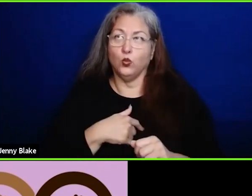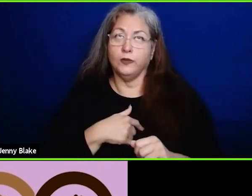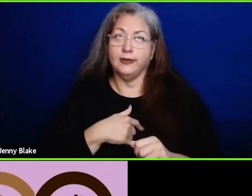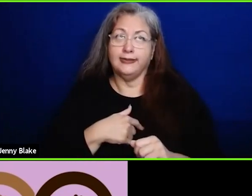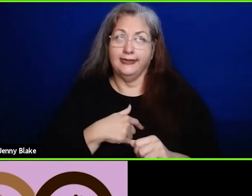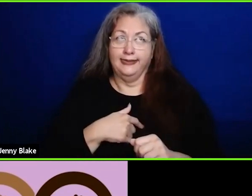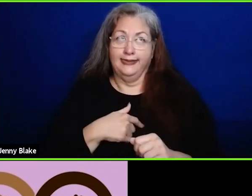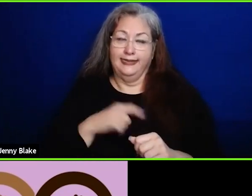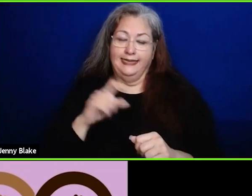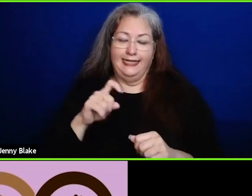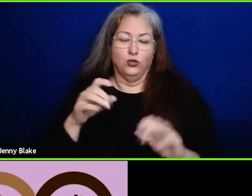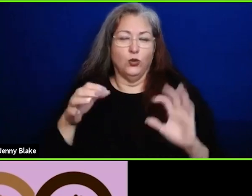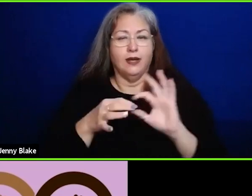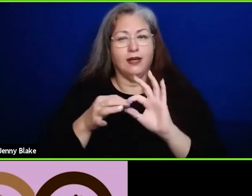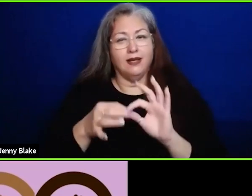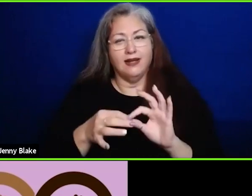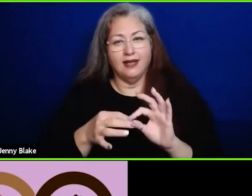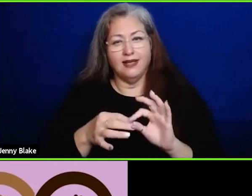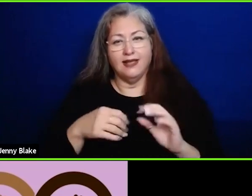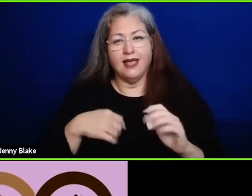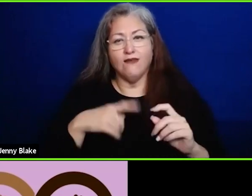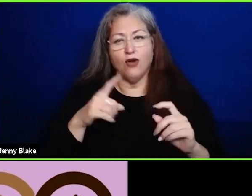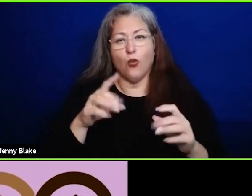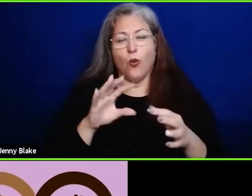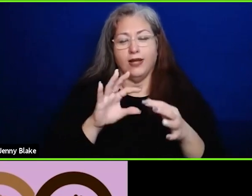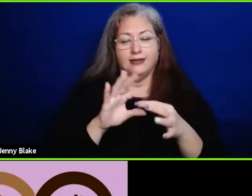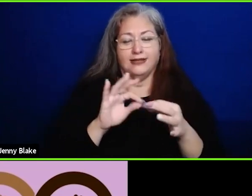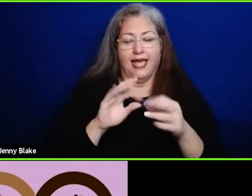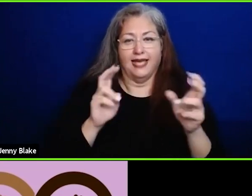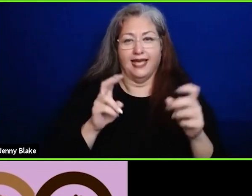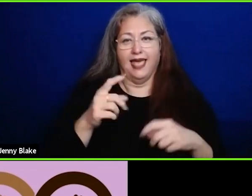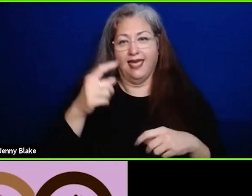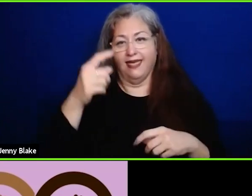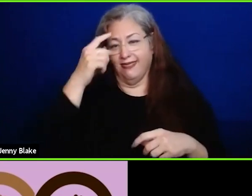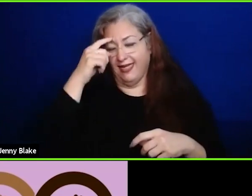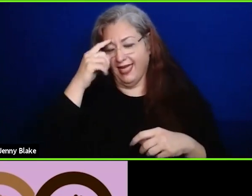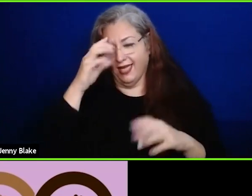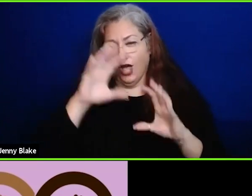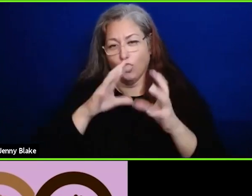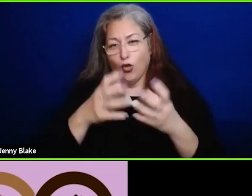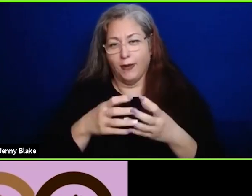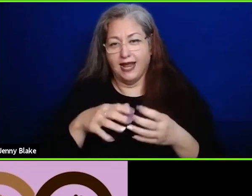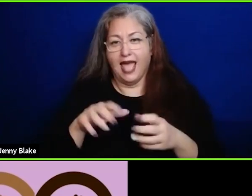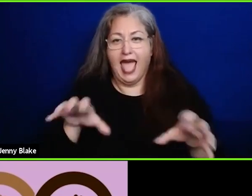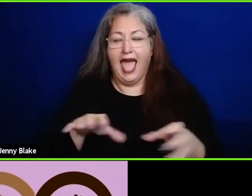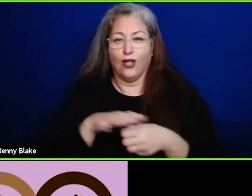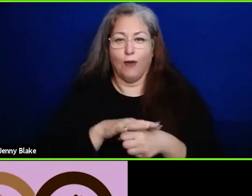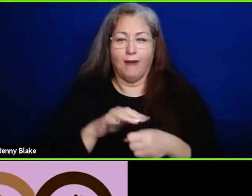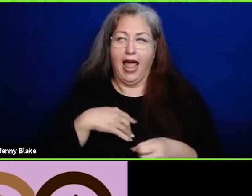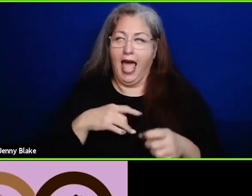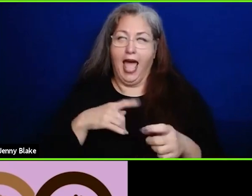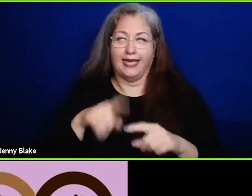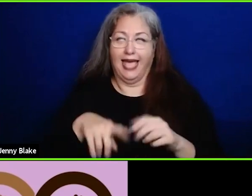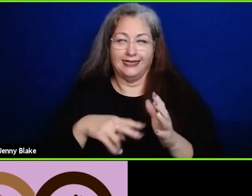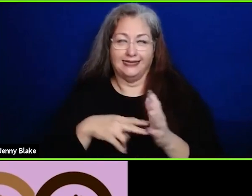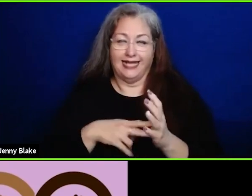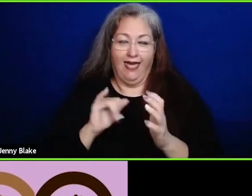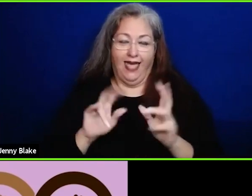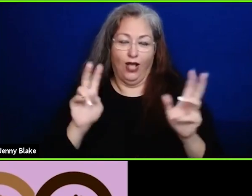all connect with each other. There's this saying, think globally, act locally, and I can't stand that. I'm sorry if anybody out there made that up. I apologize,